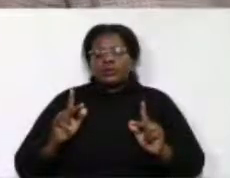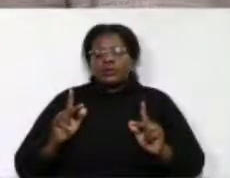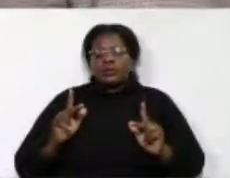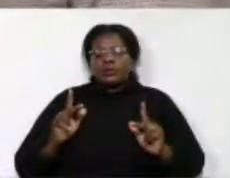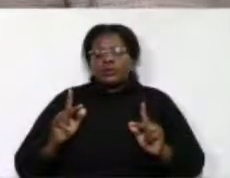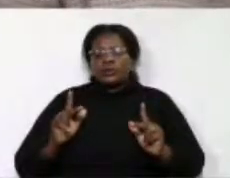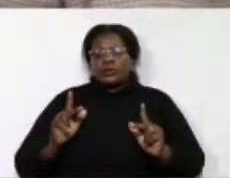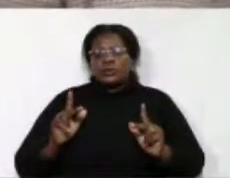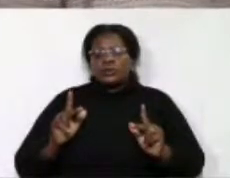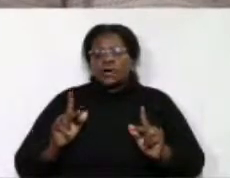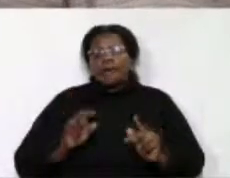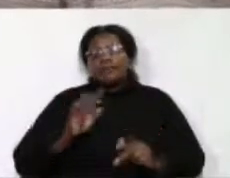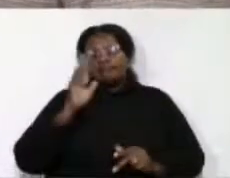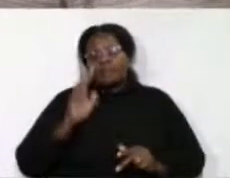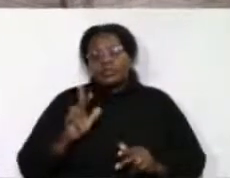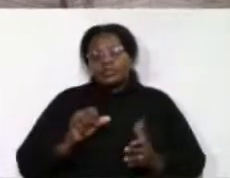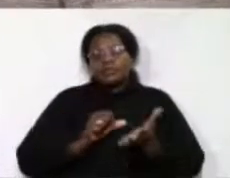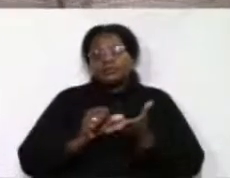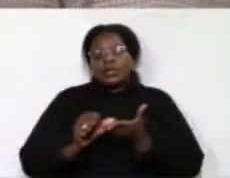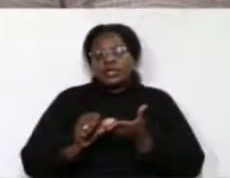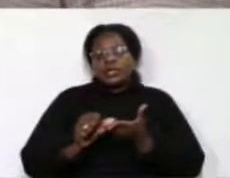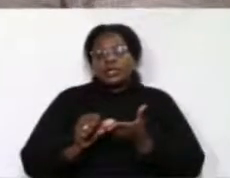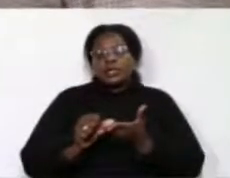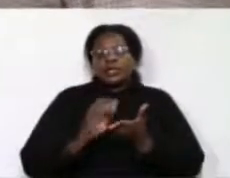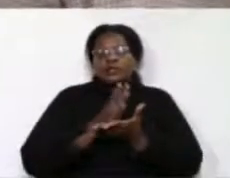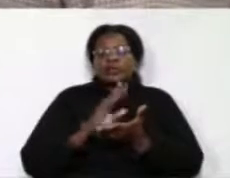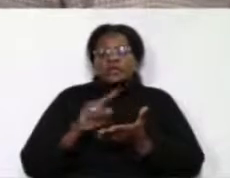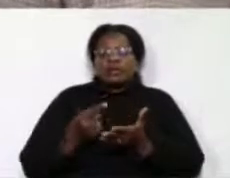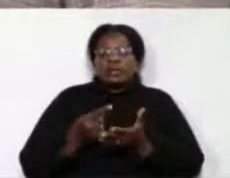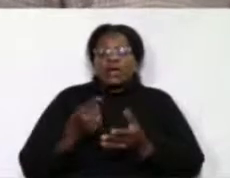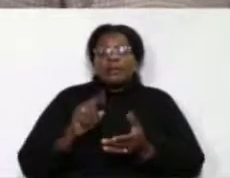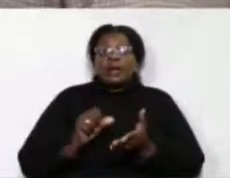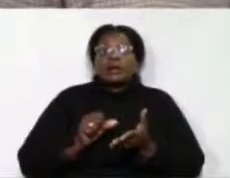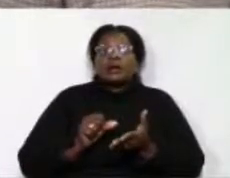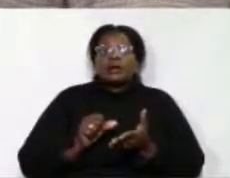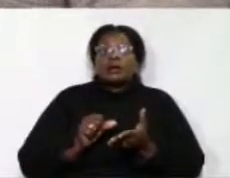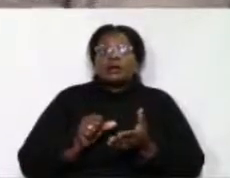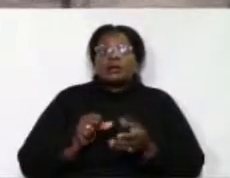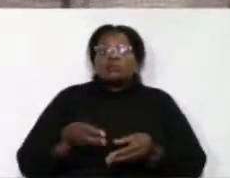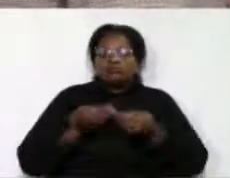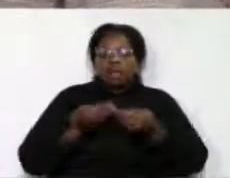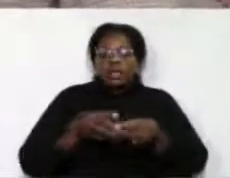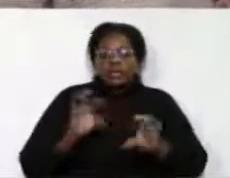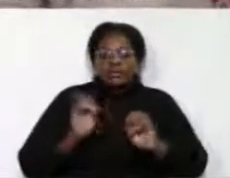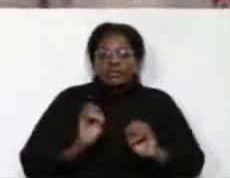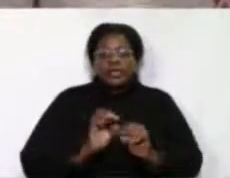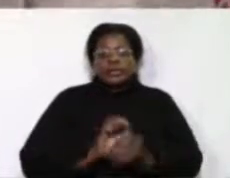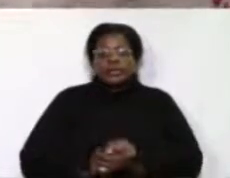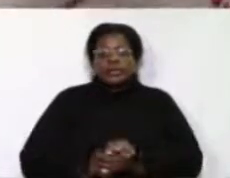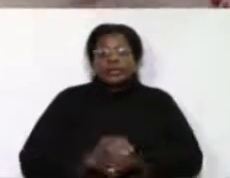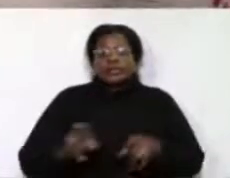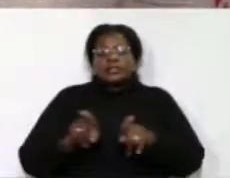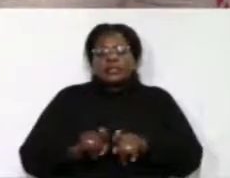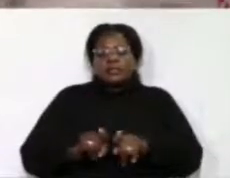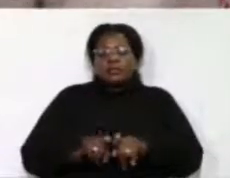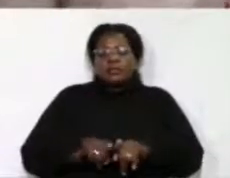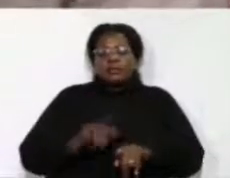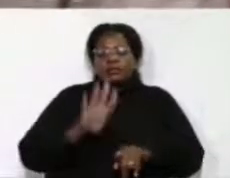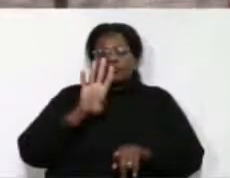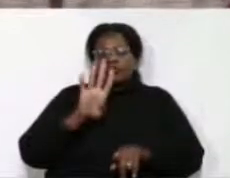for something and we haven't delivered it yet. Okay. Oh. So let's say we all bought tickets to